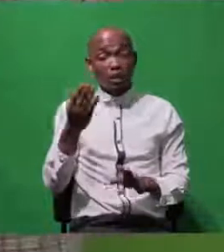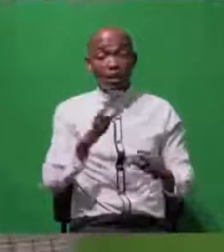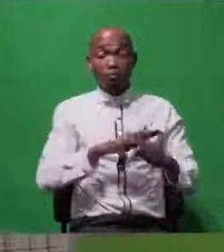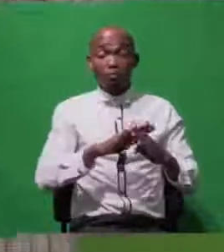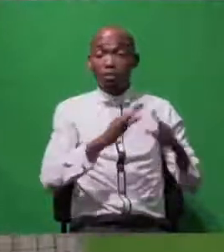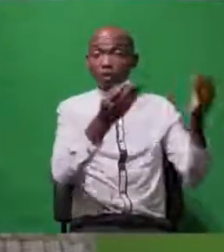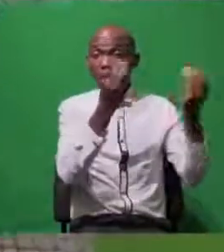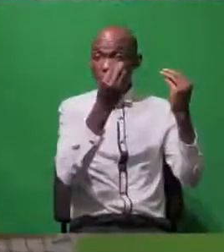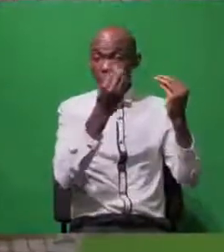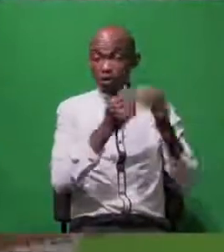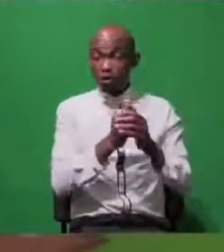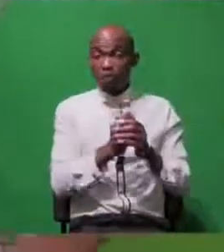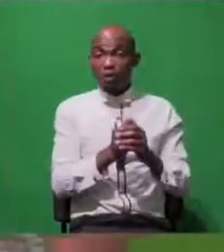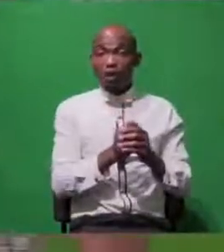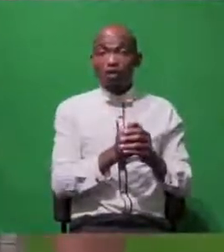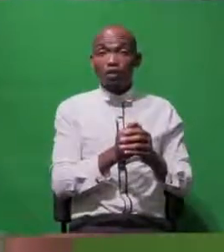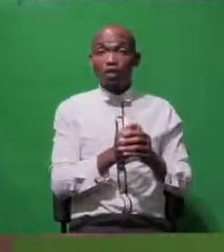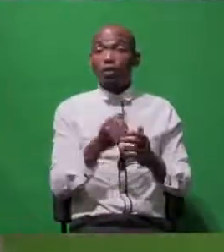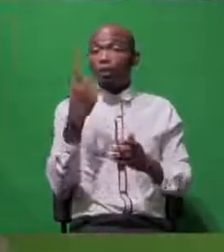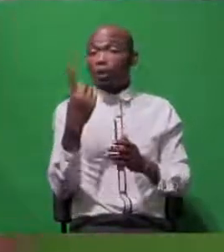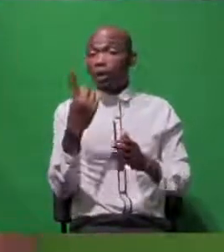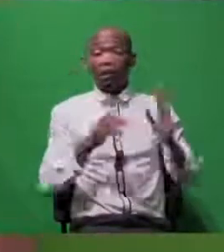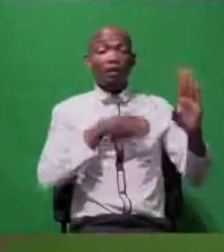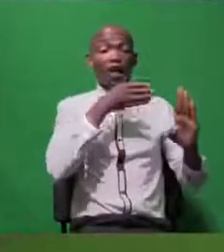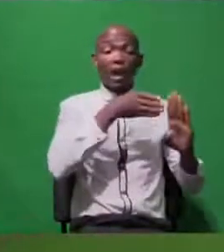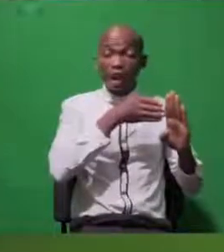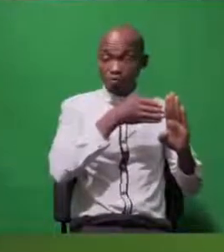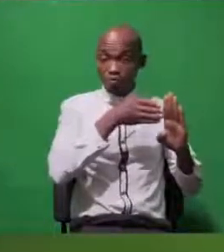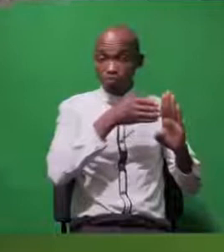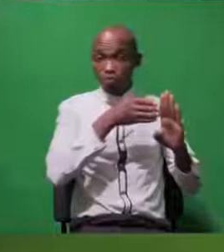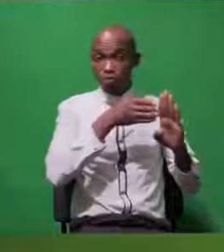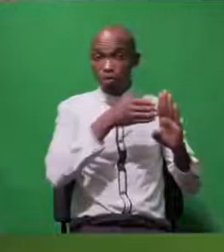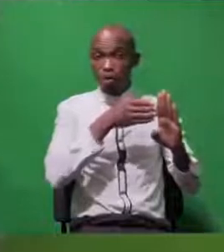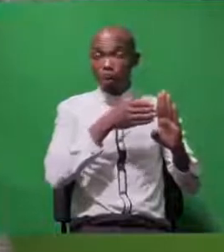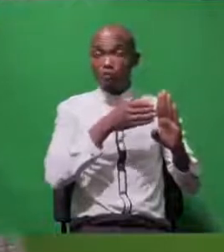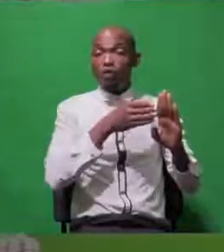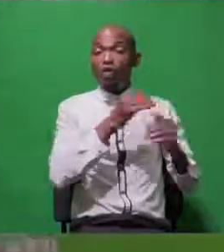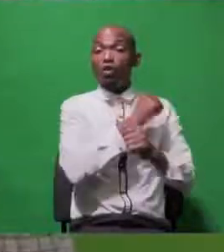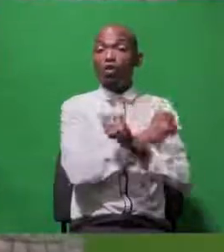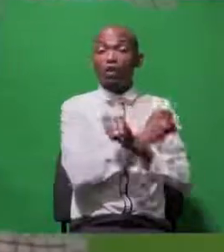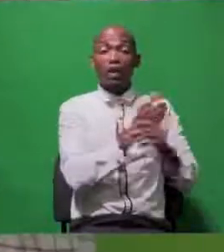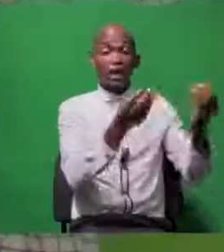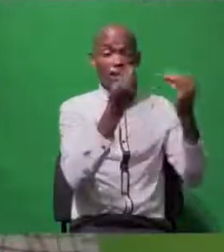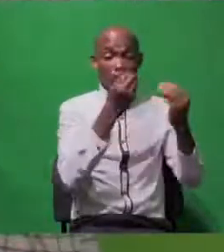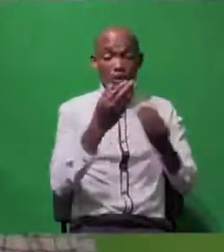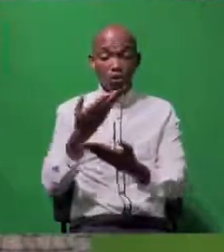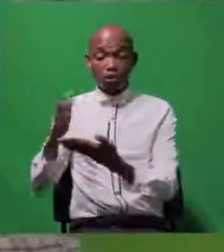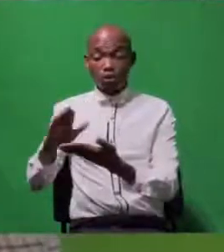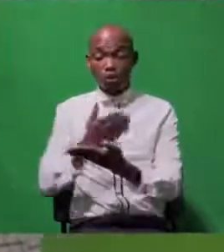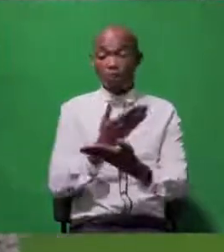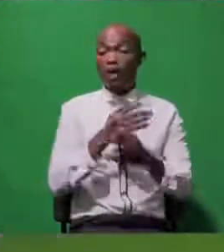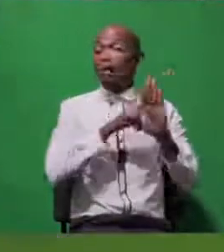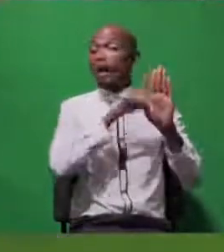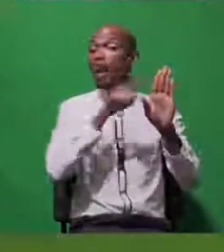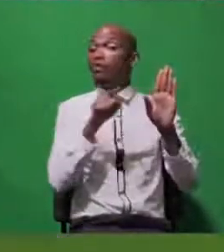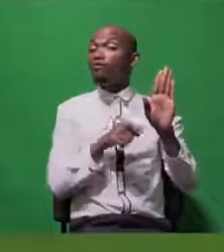education. So one of the objectives of colonial education was to divide Africans, or to